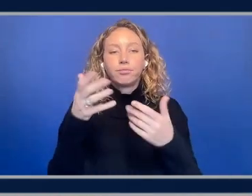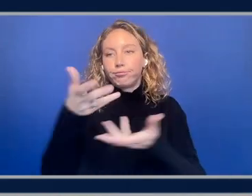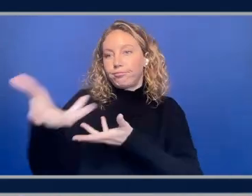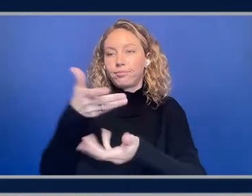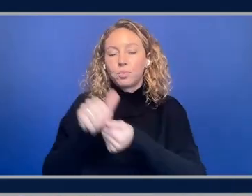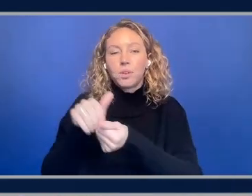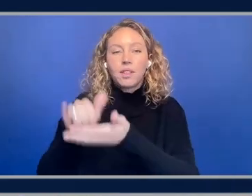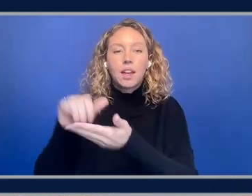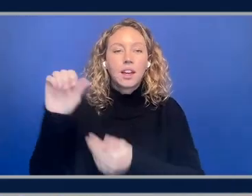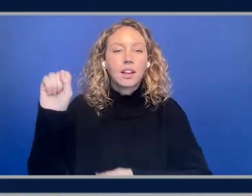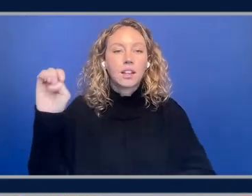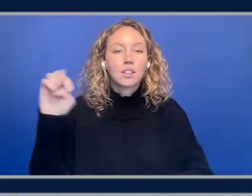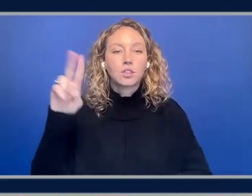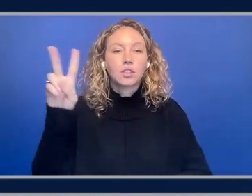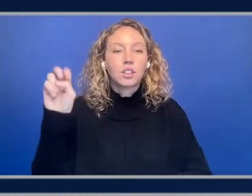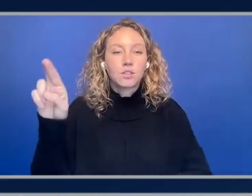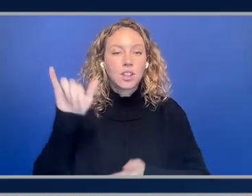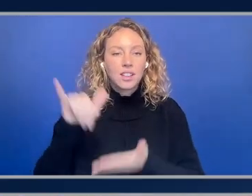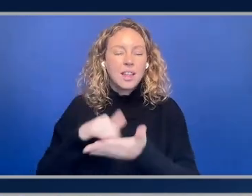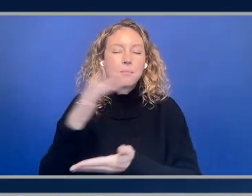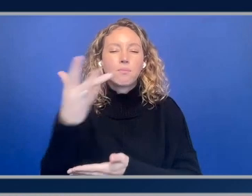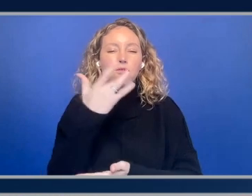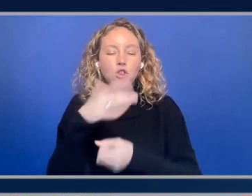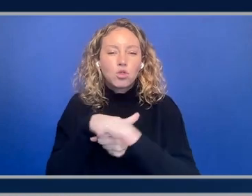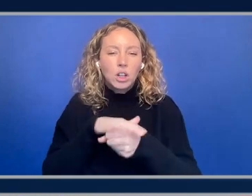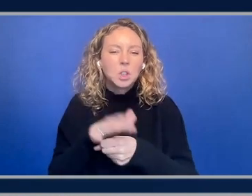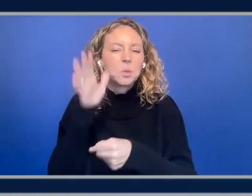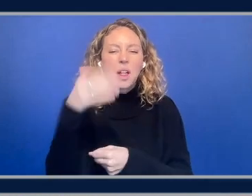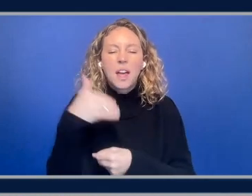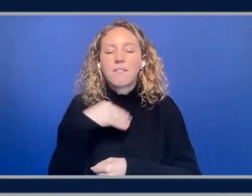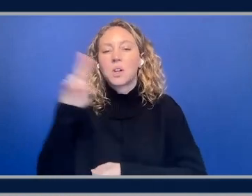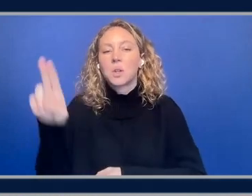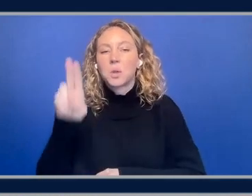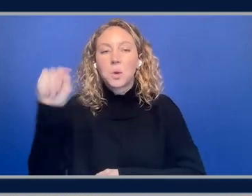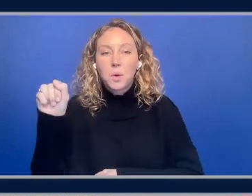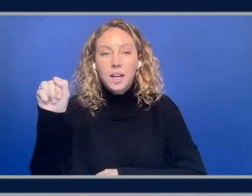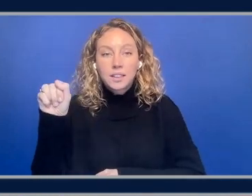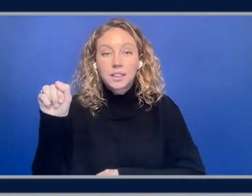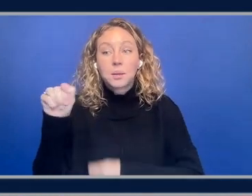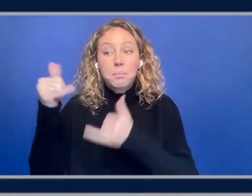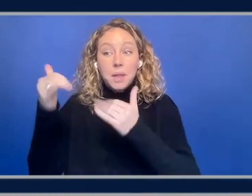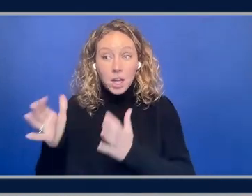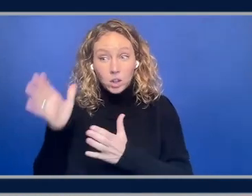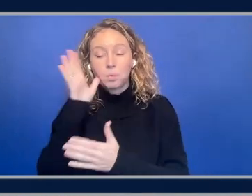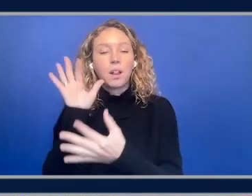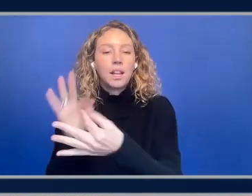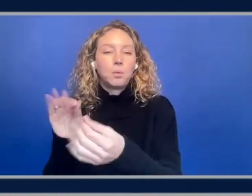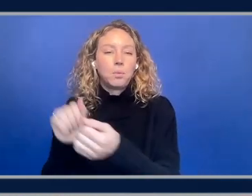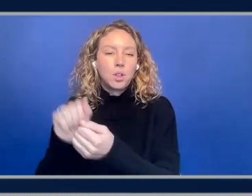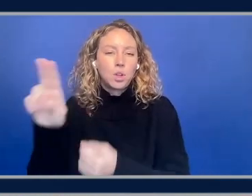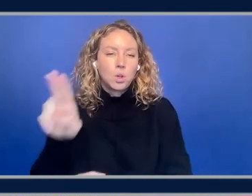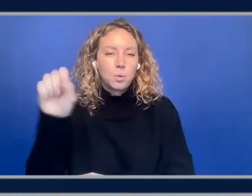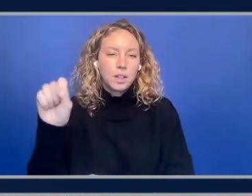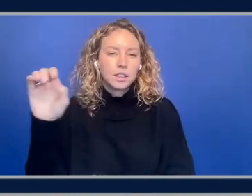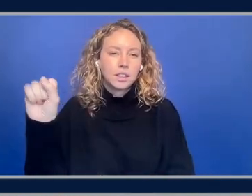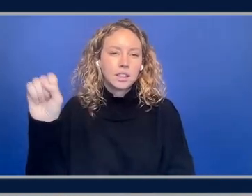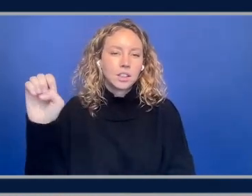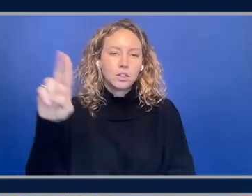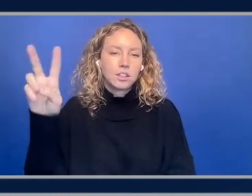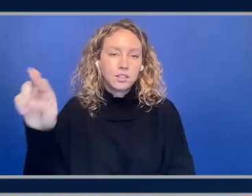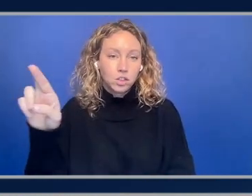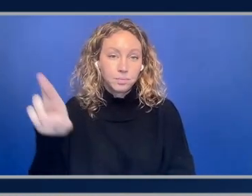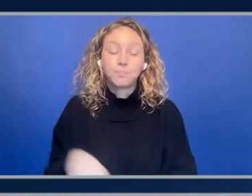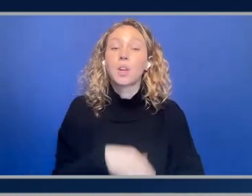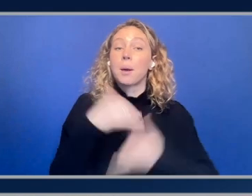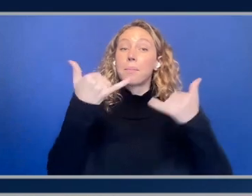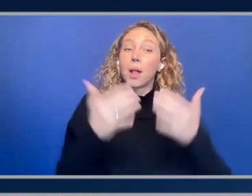preferred region. So here we have the players in the US will connect to the servers in the US, and the players in Europe, in Germany, will be connecting to